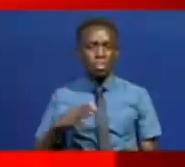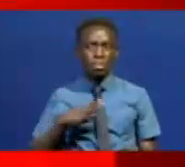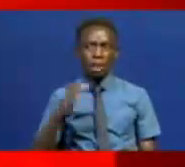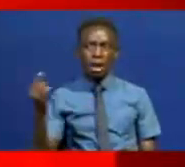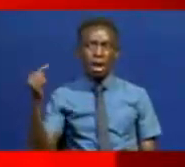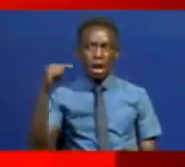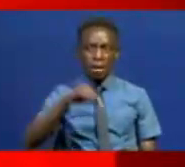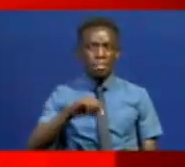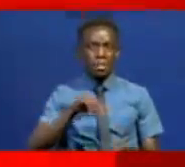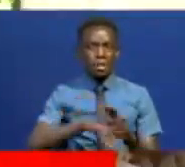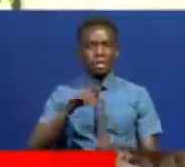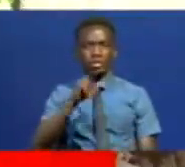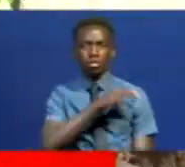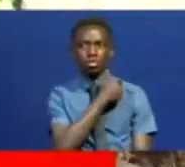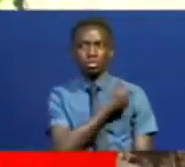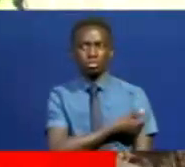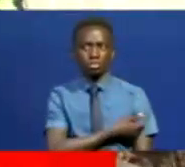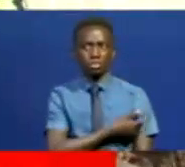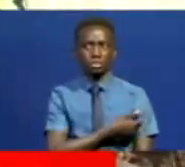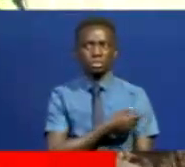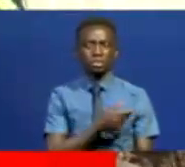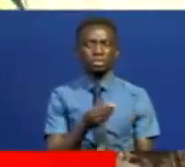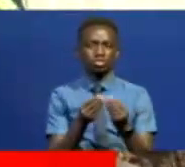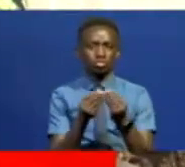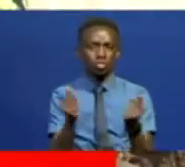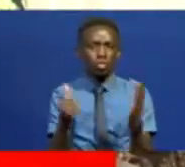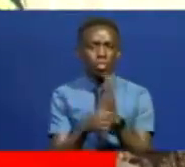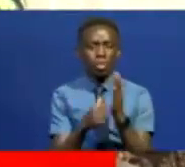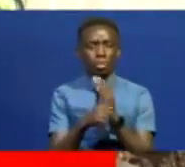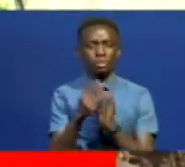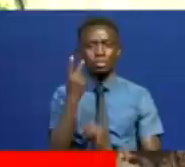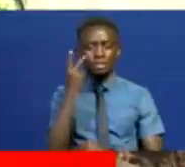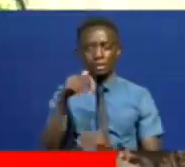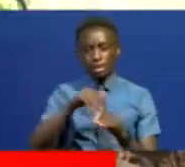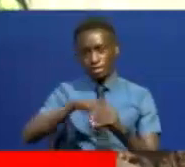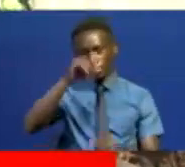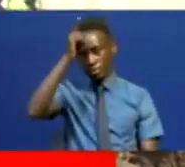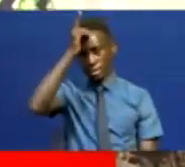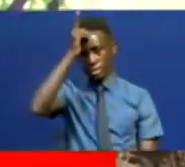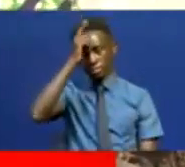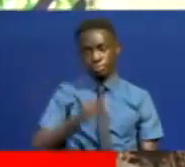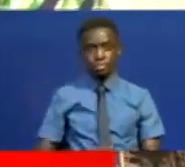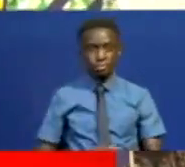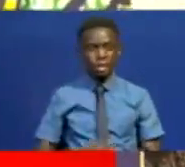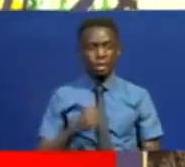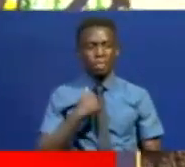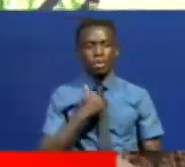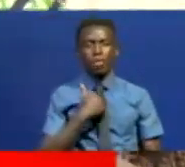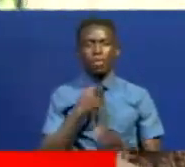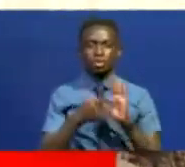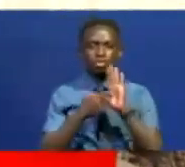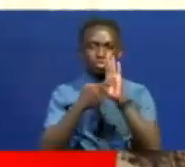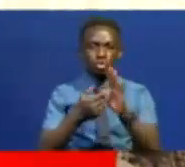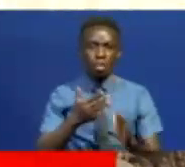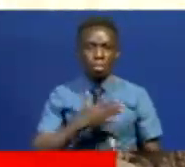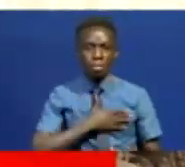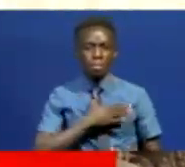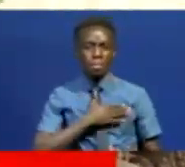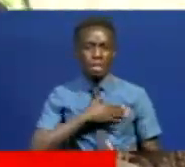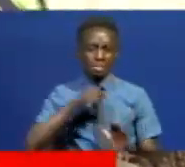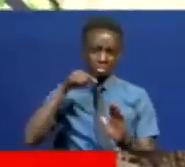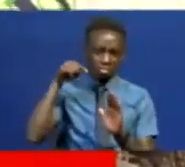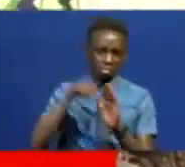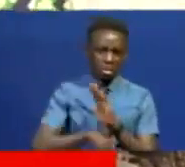to the problems they're seeing in the villages. I would like to express my deepest gratitude to